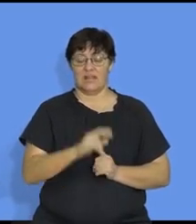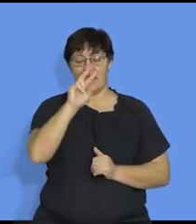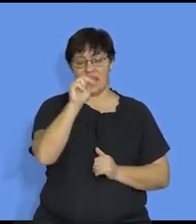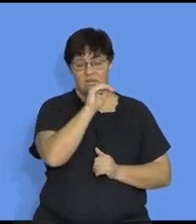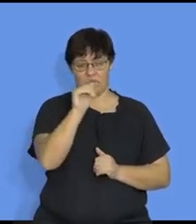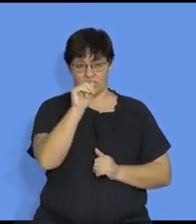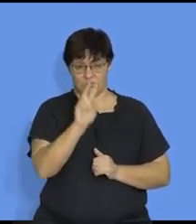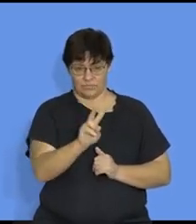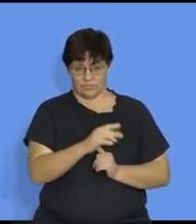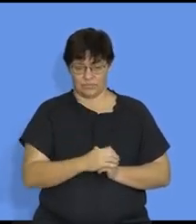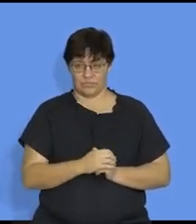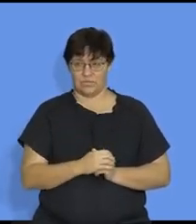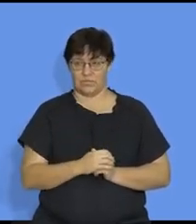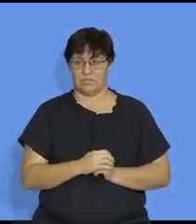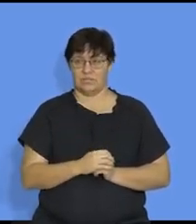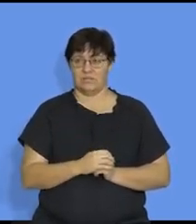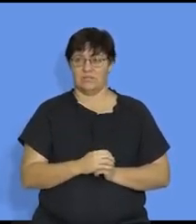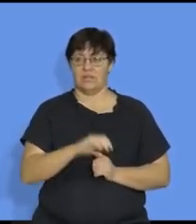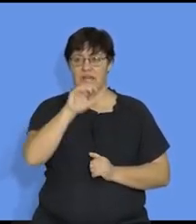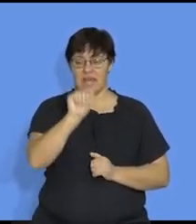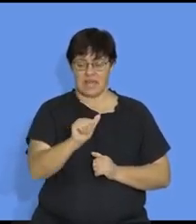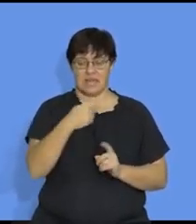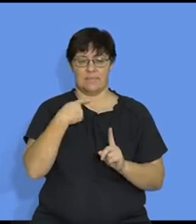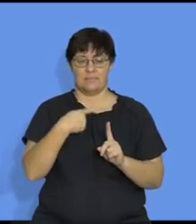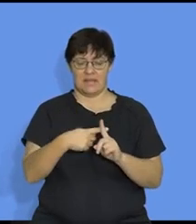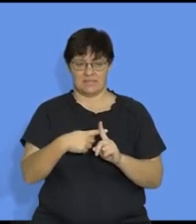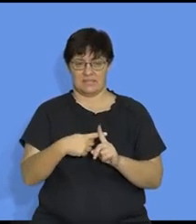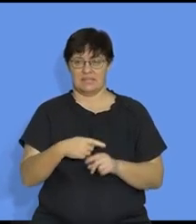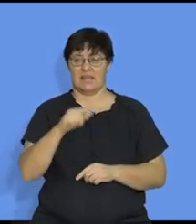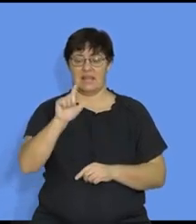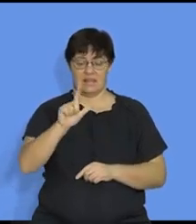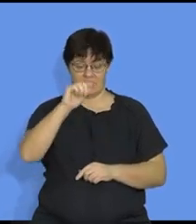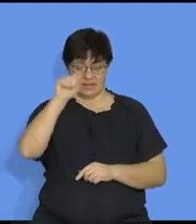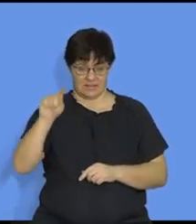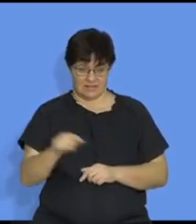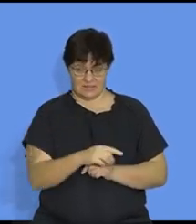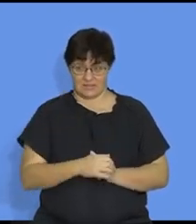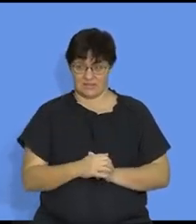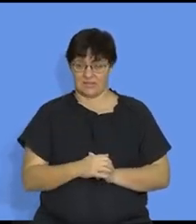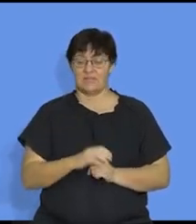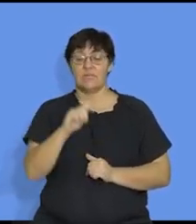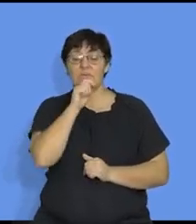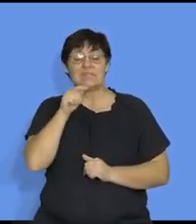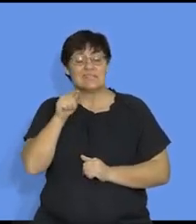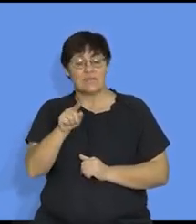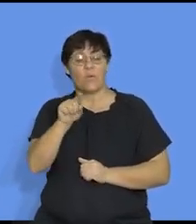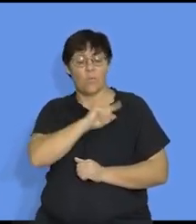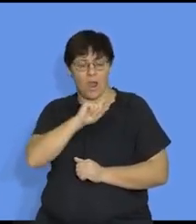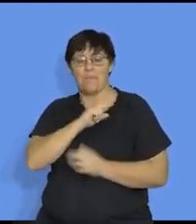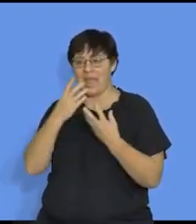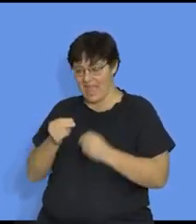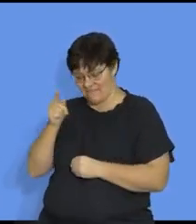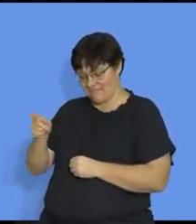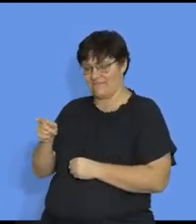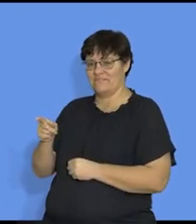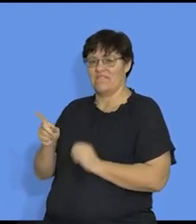to n over 2 a plus L. I'm using this form as I actually